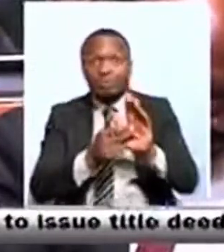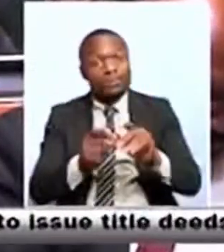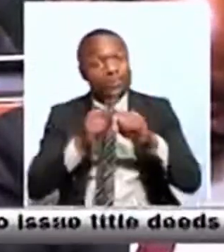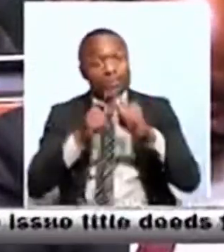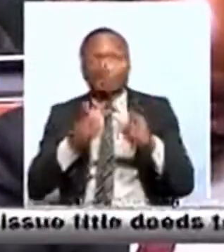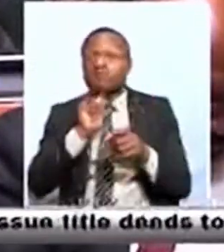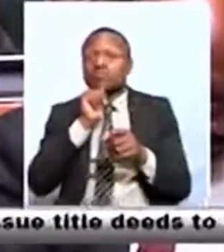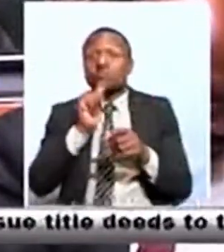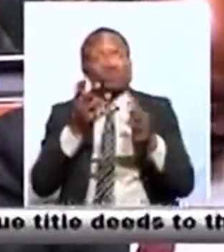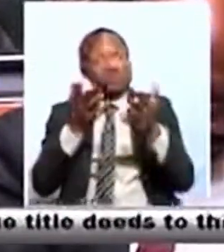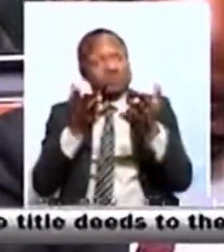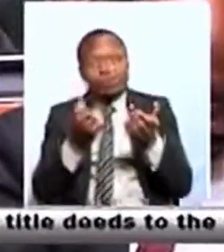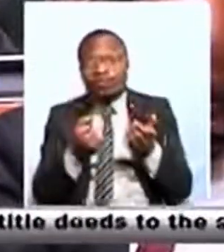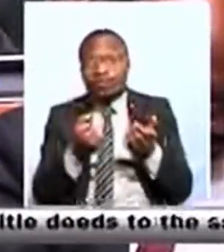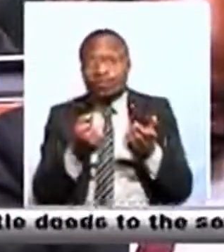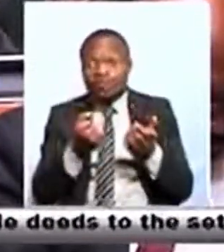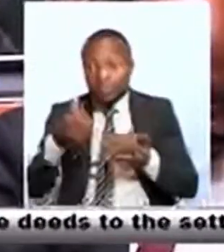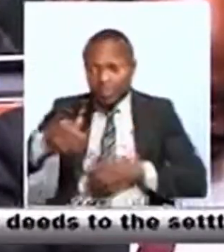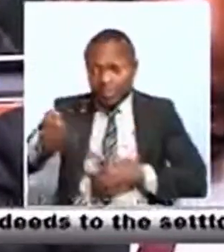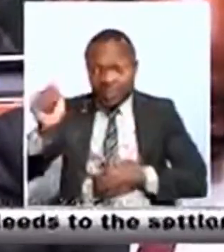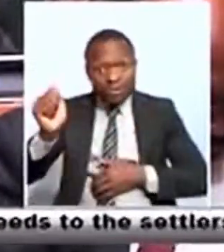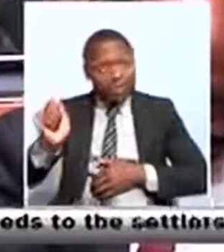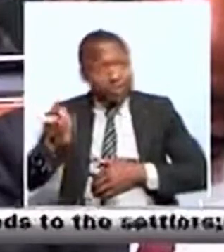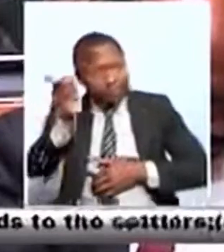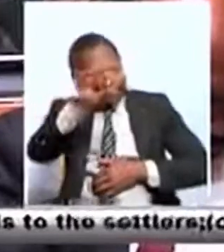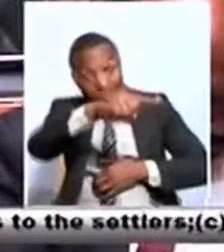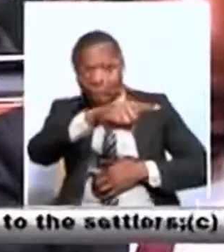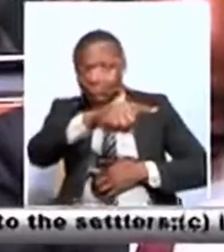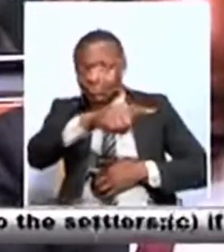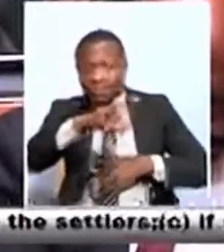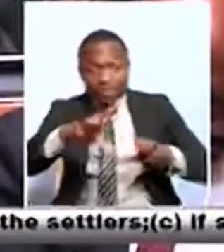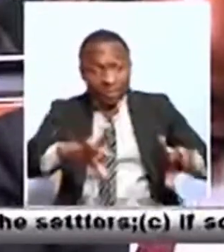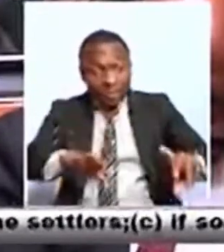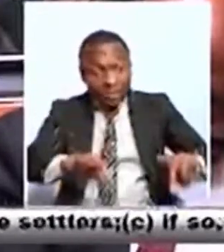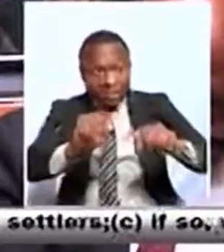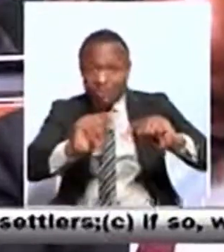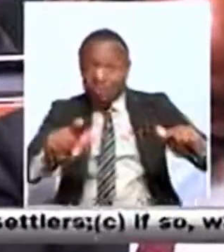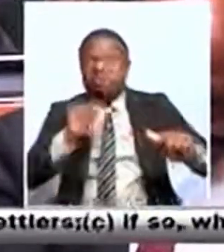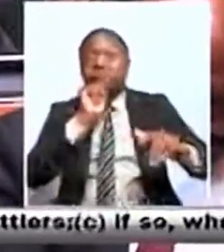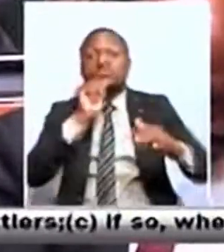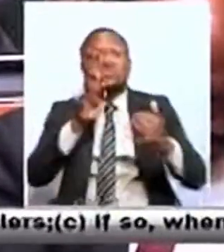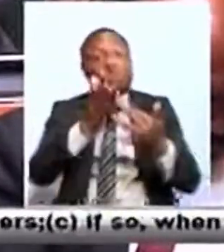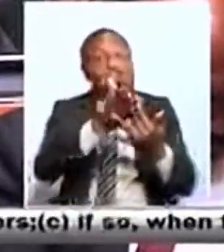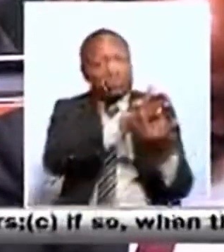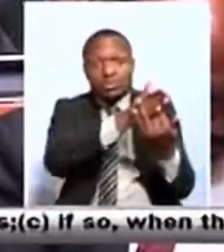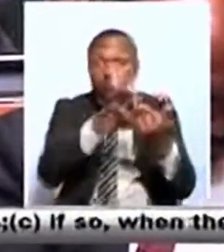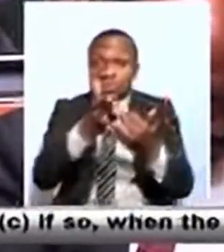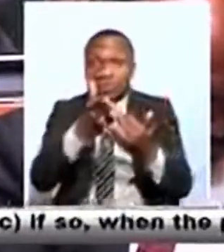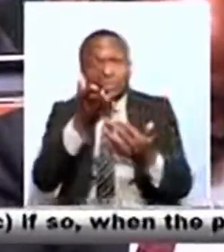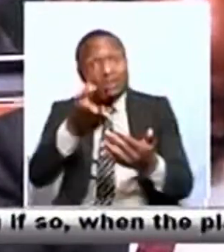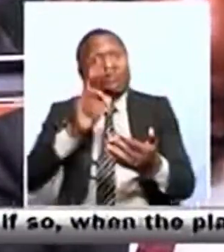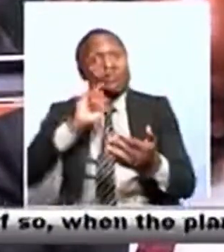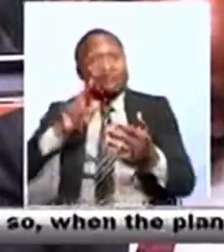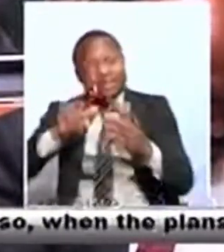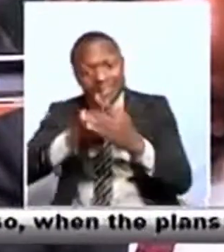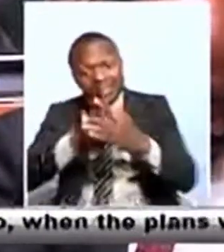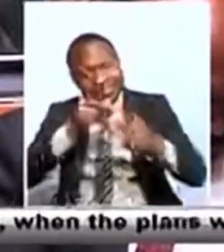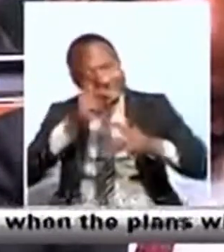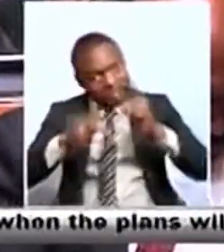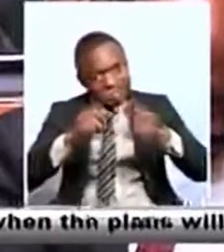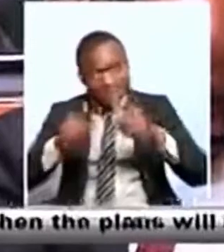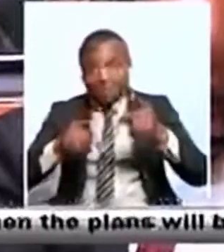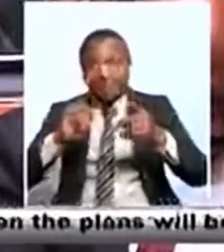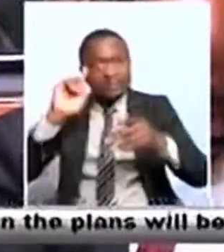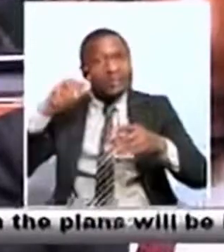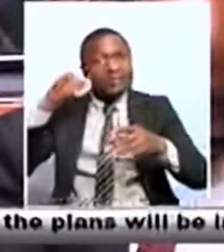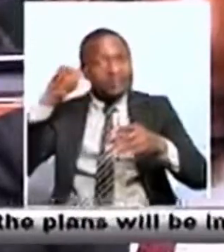don't want to delve myself to go into a land which is not gazetted. That one, we have to start the process. This is a government of